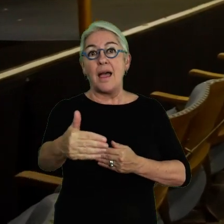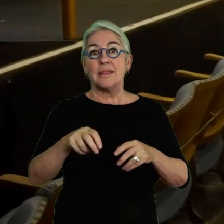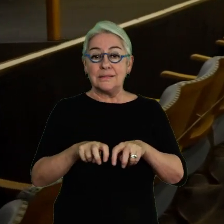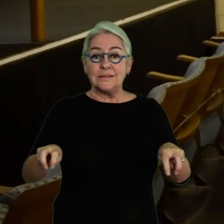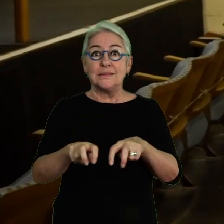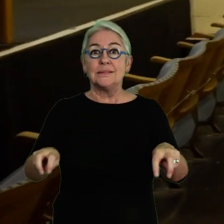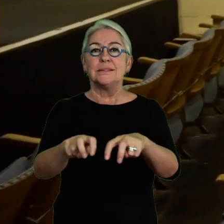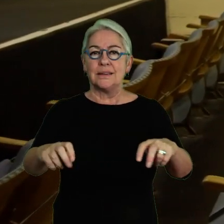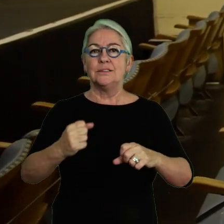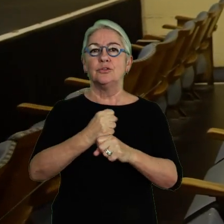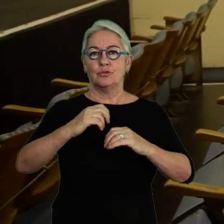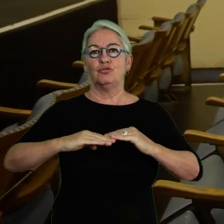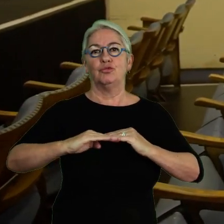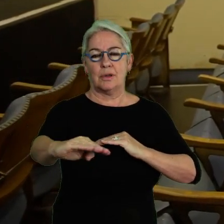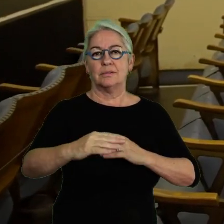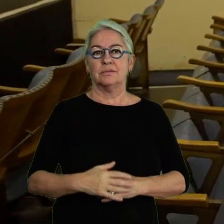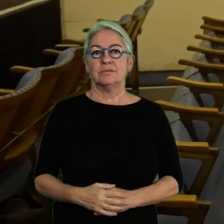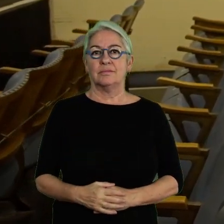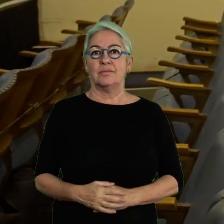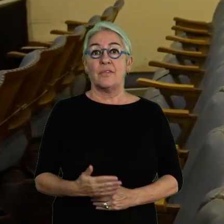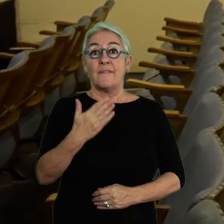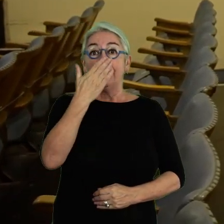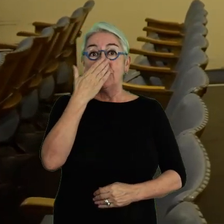All other seating is on level ground.